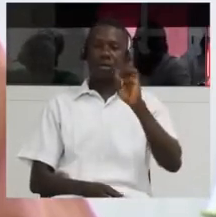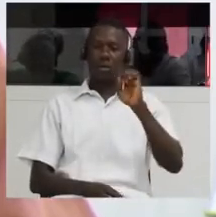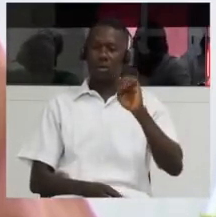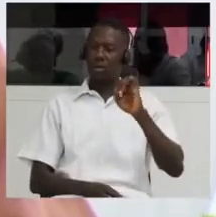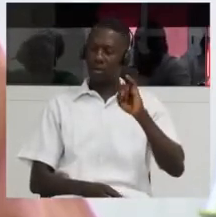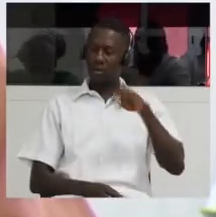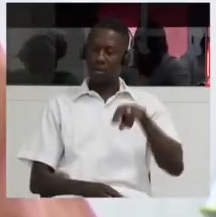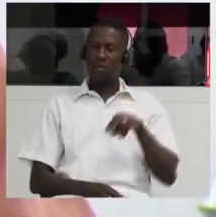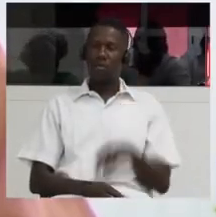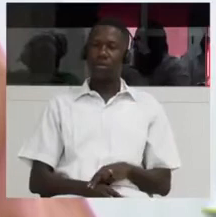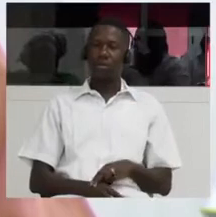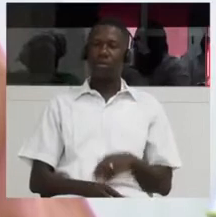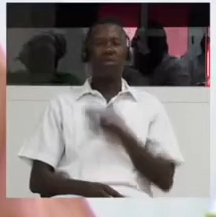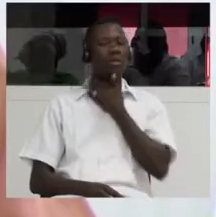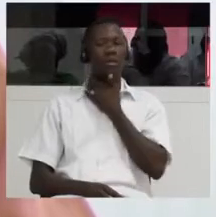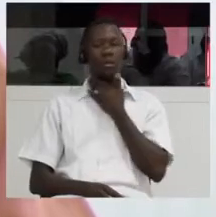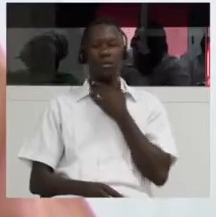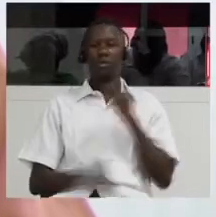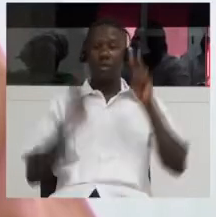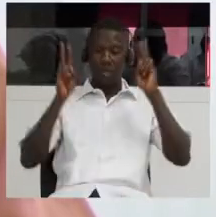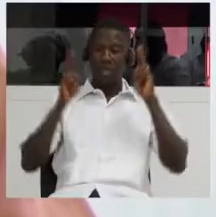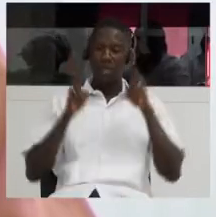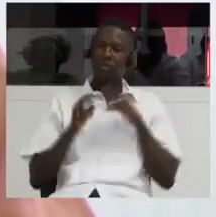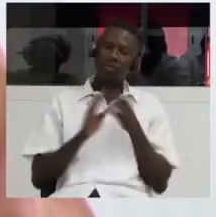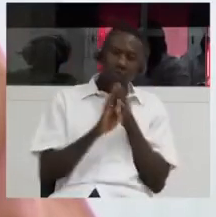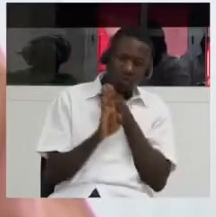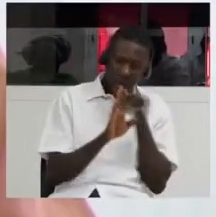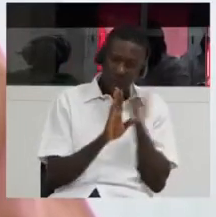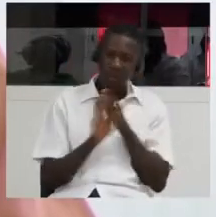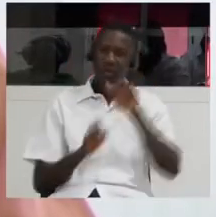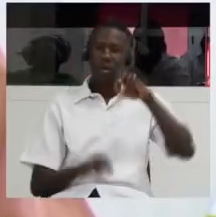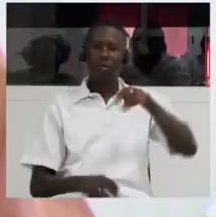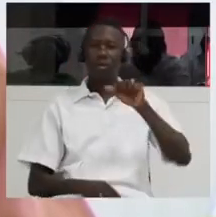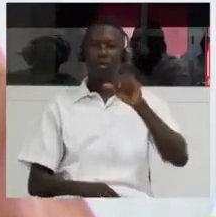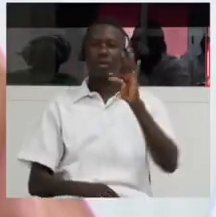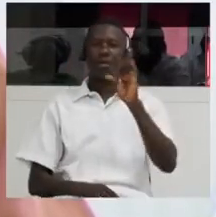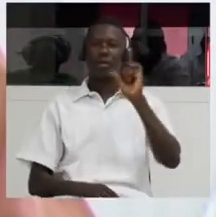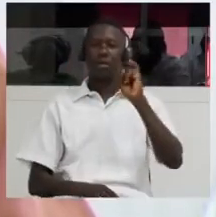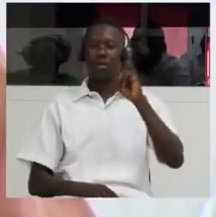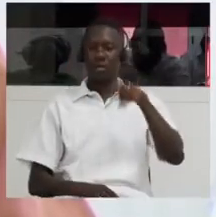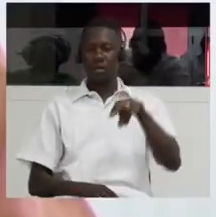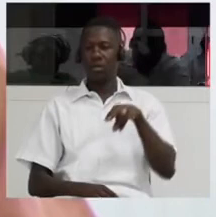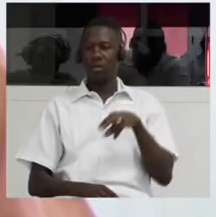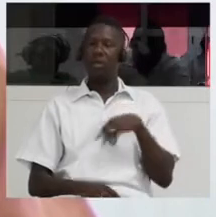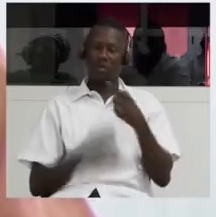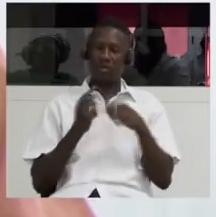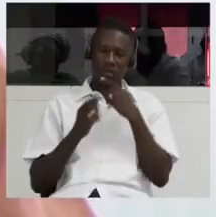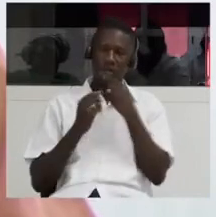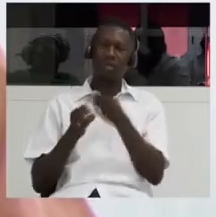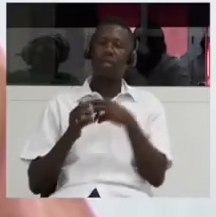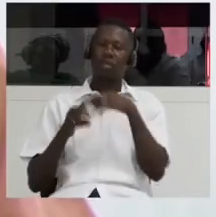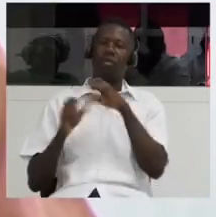Lieutenant Jammeh to convince Alhaji Martin. Then Alhaji Martin instructed his men to